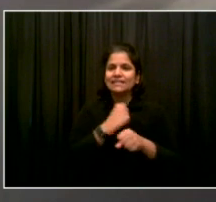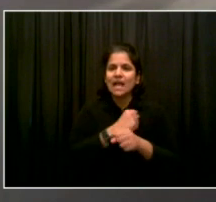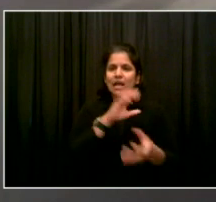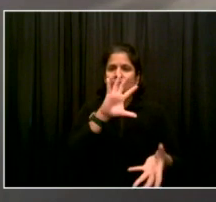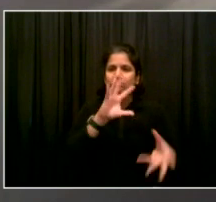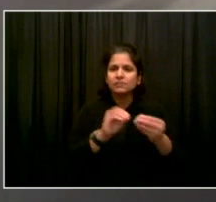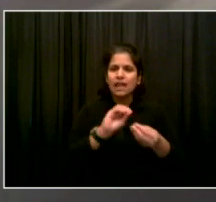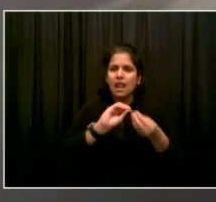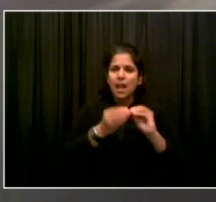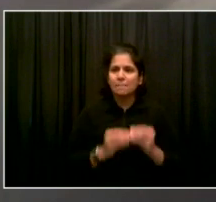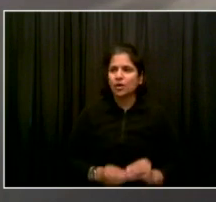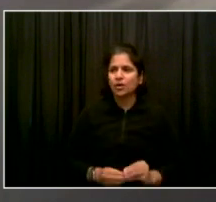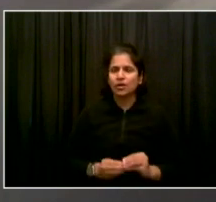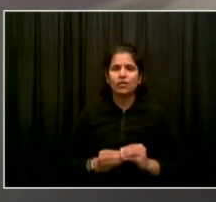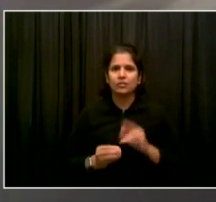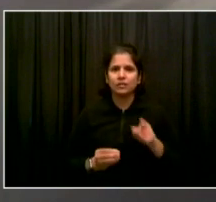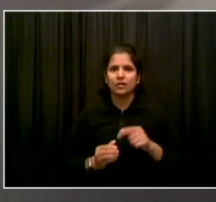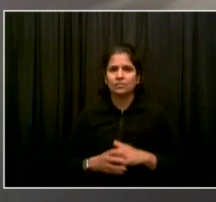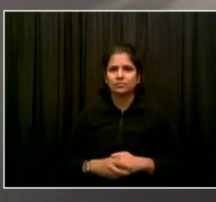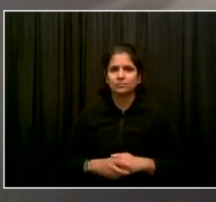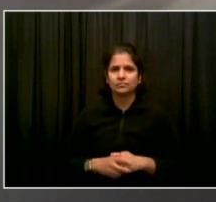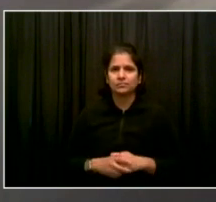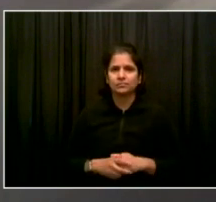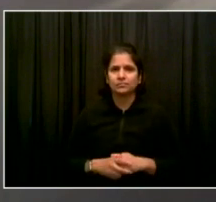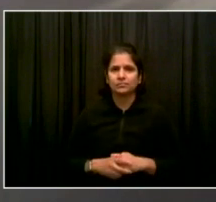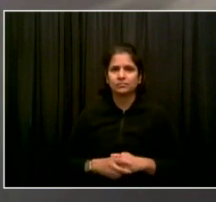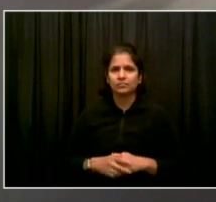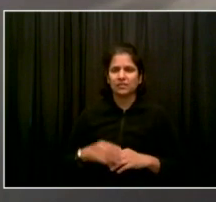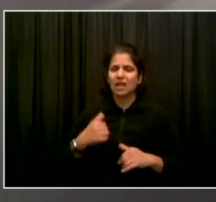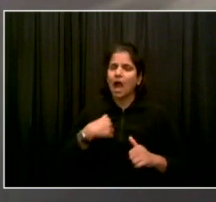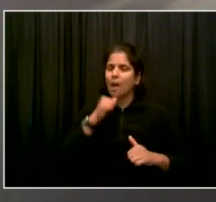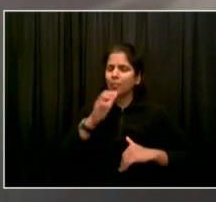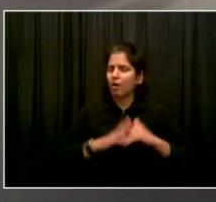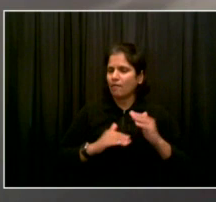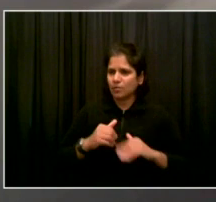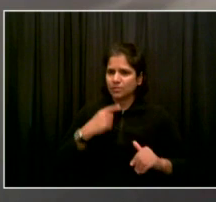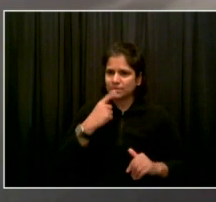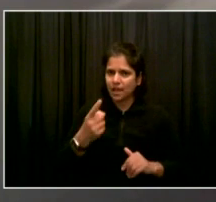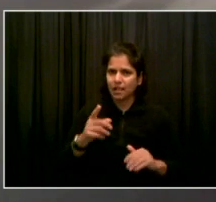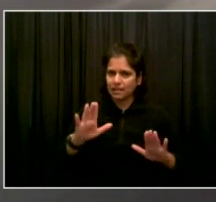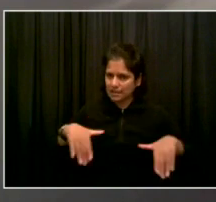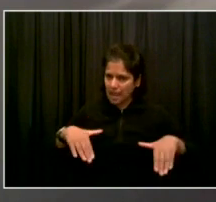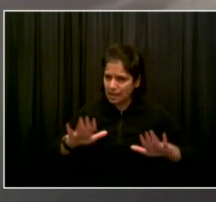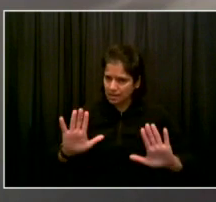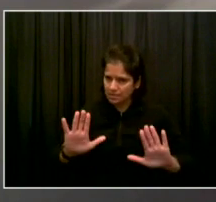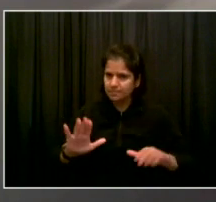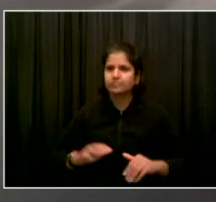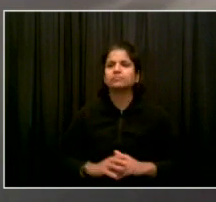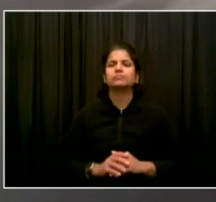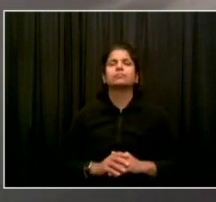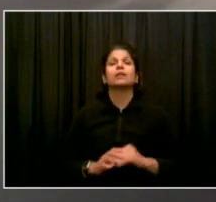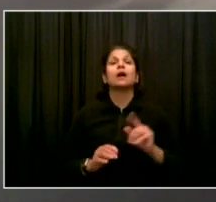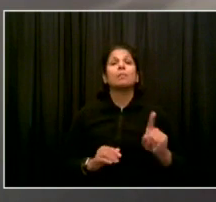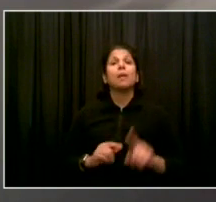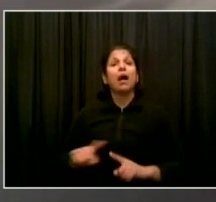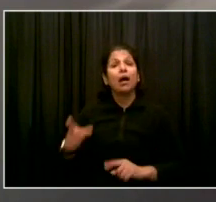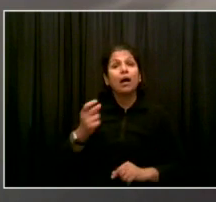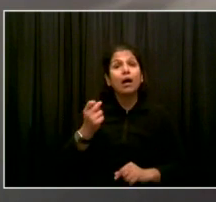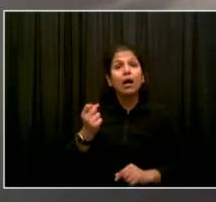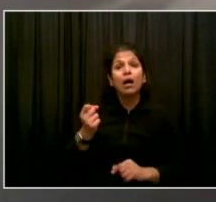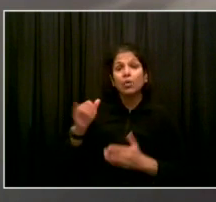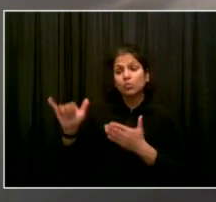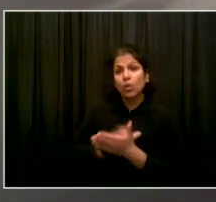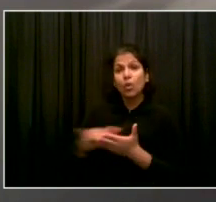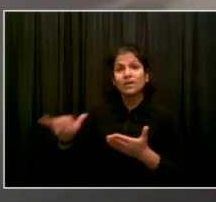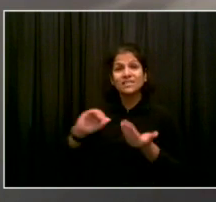among people who are vaccinated, which is most of New York City, the disease seems to be